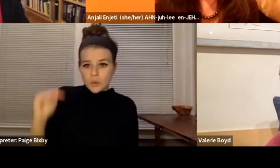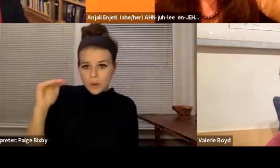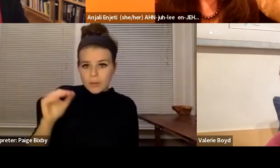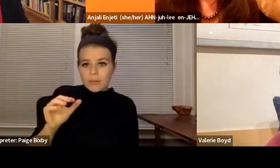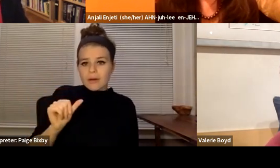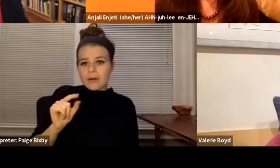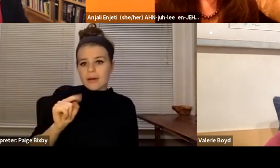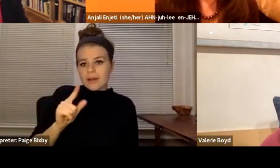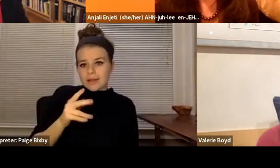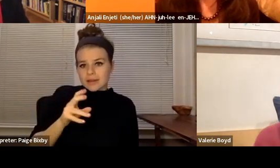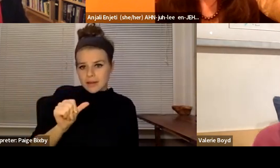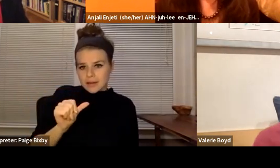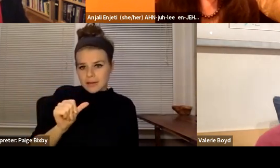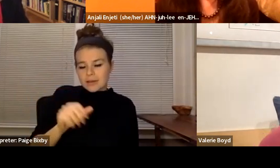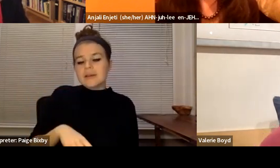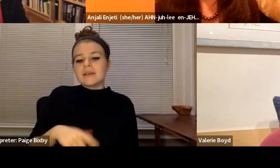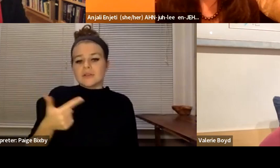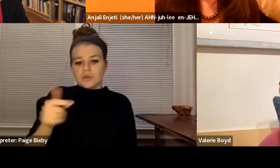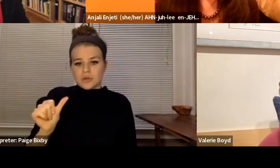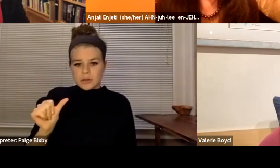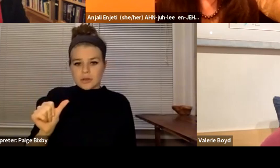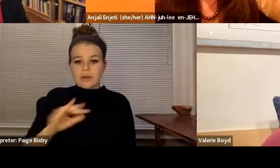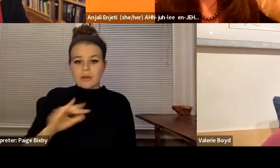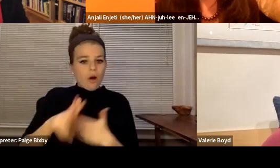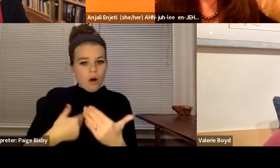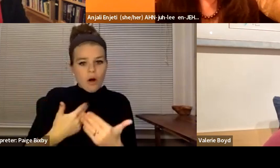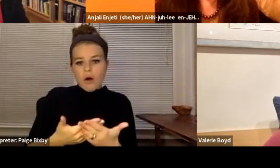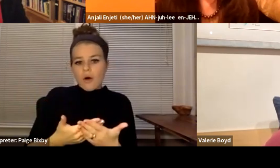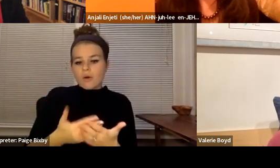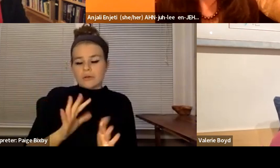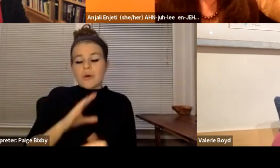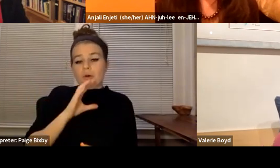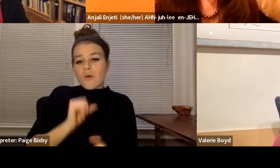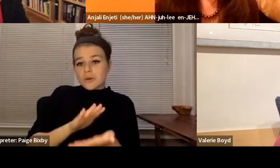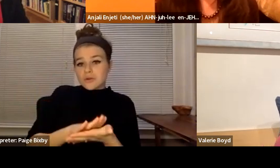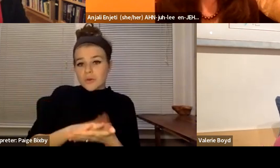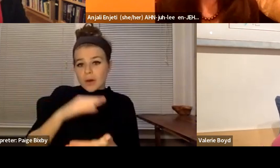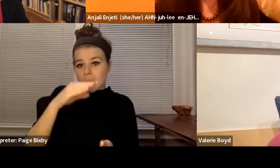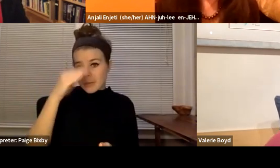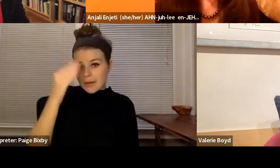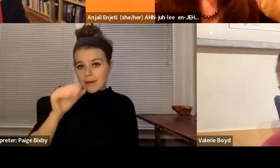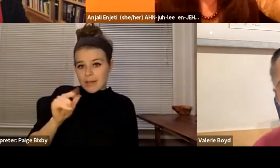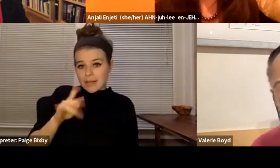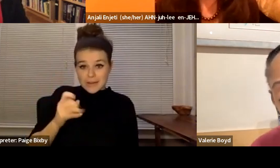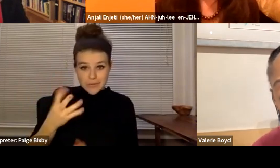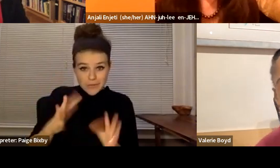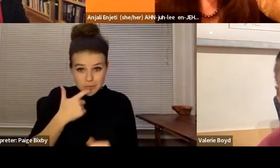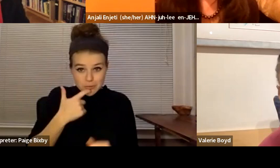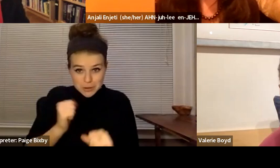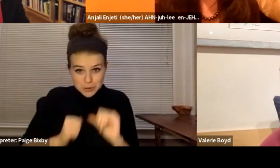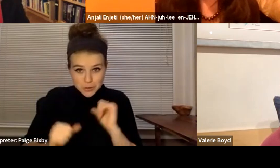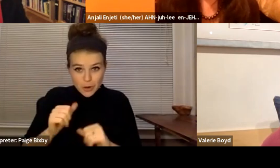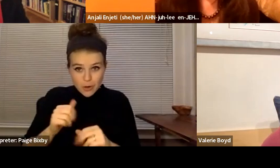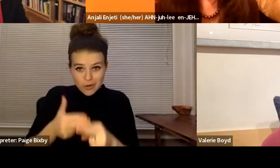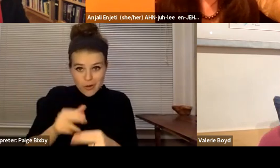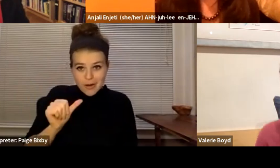Atlanta, in old school Black Atlanta. If you all have seen the show Atlanta, and you know, you're familiar with the